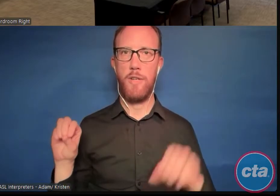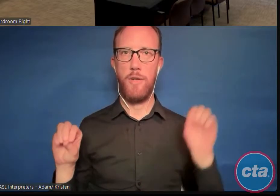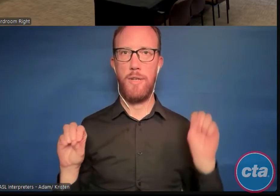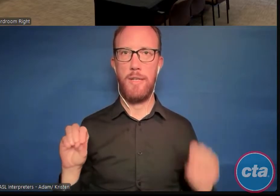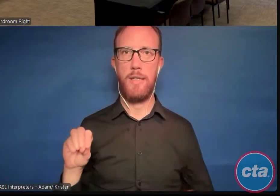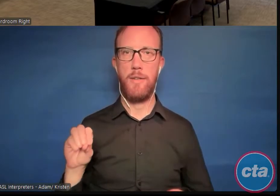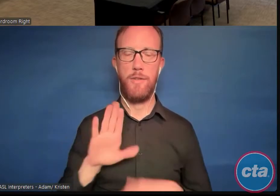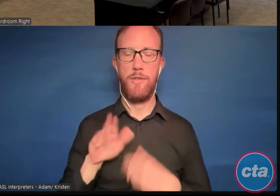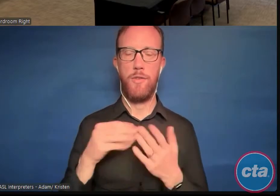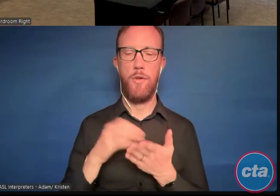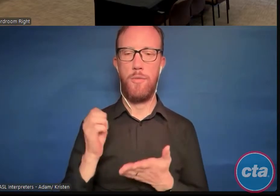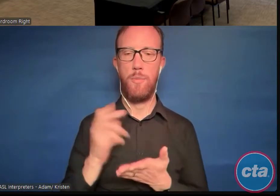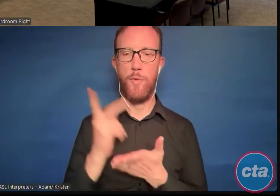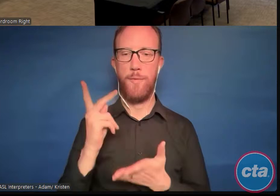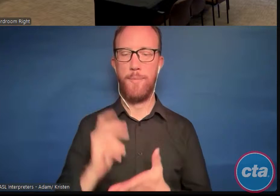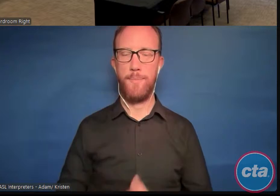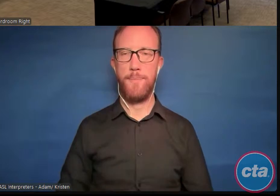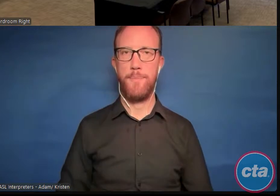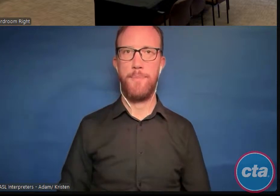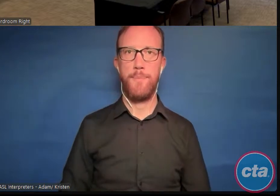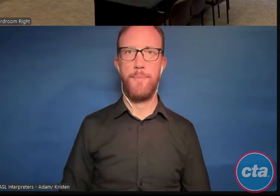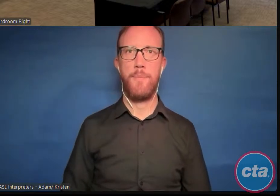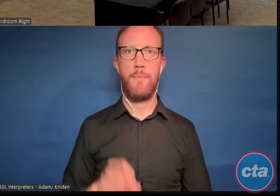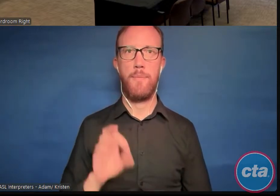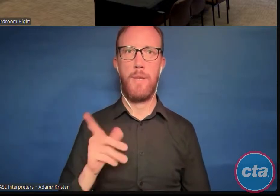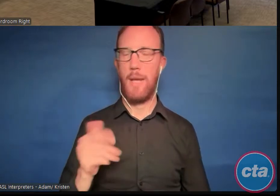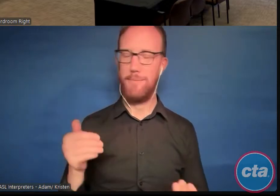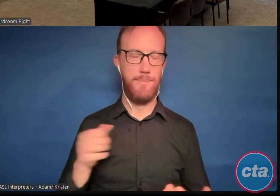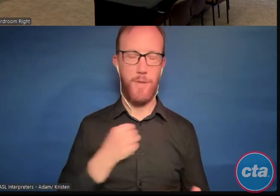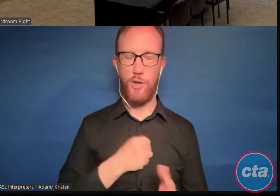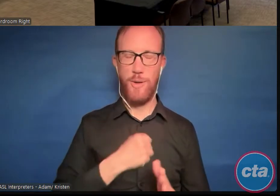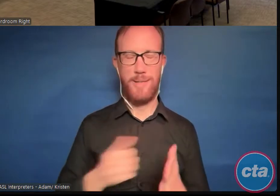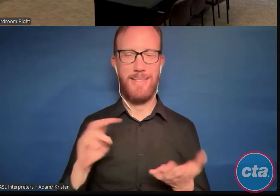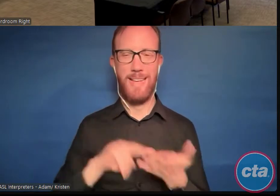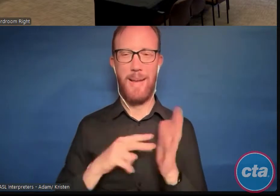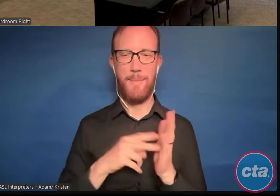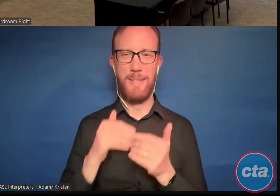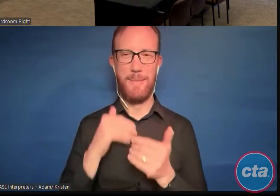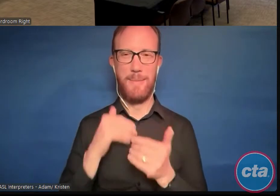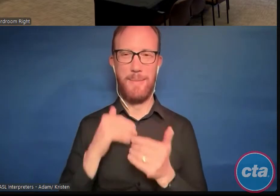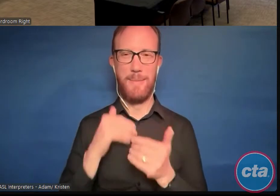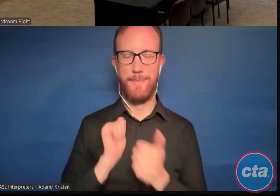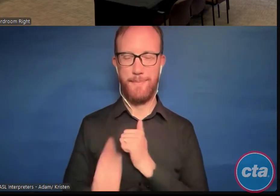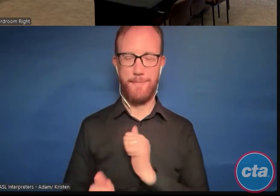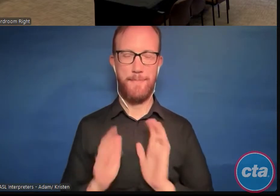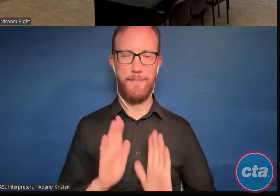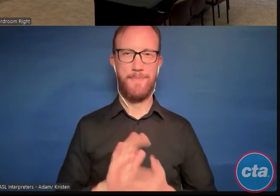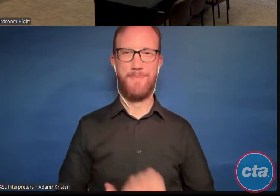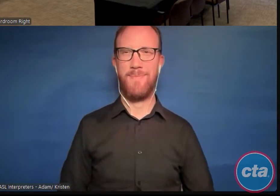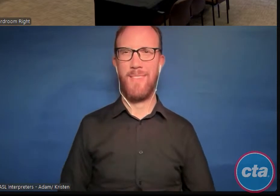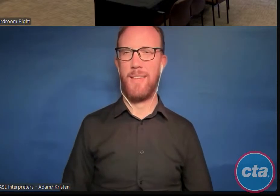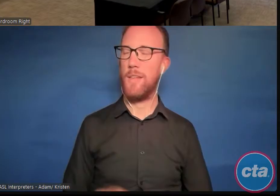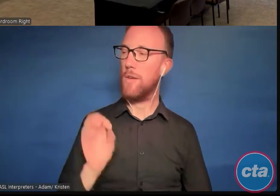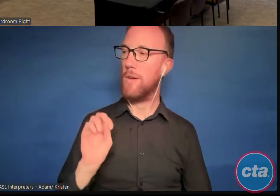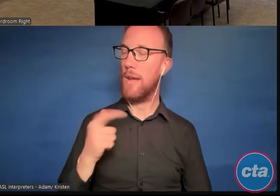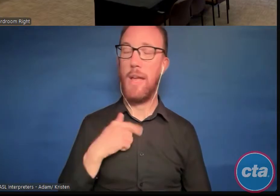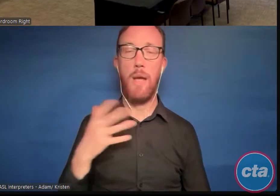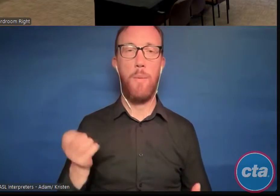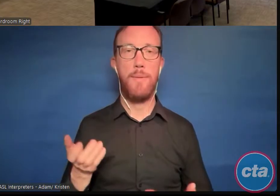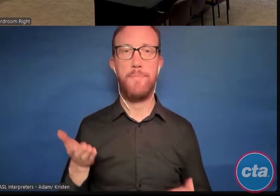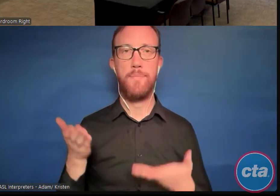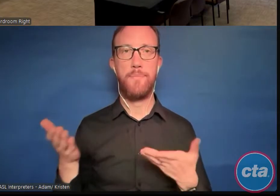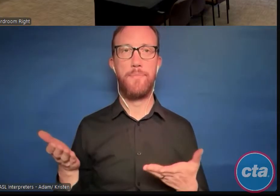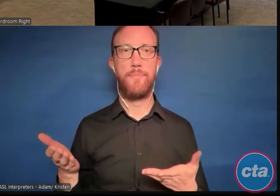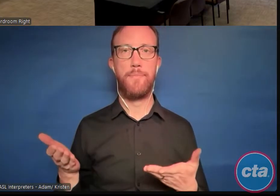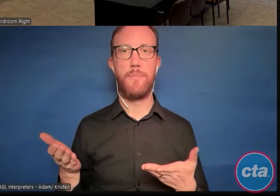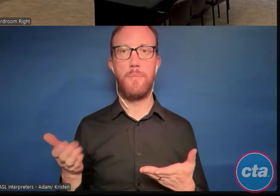minutes are approved. Okay. The motion passes, I'm sorry. Thank you. I would like to make